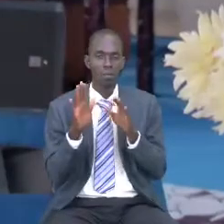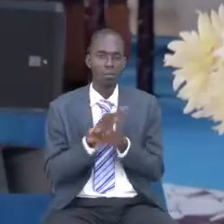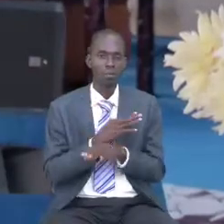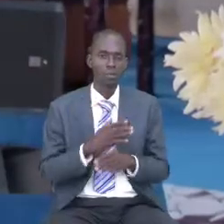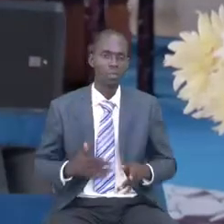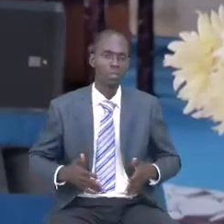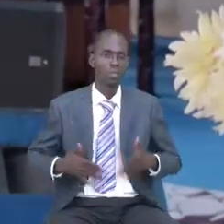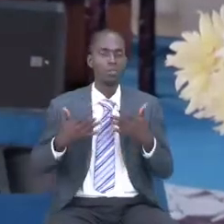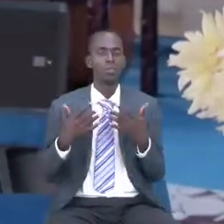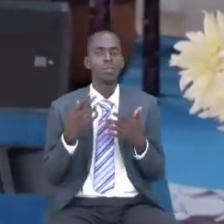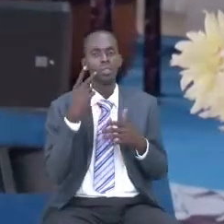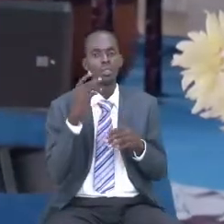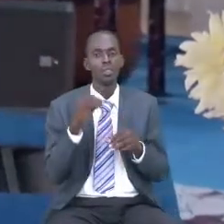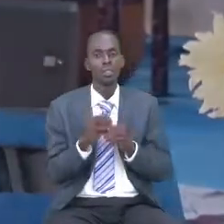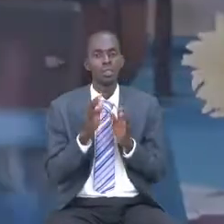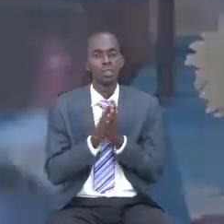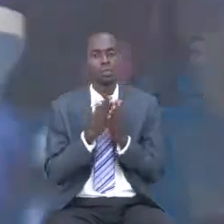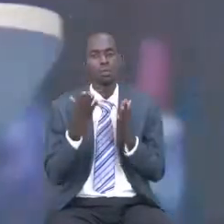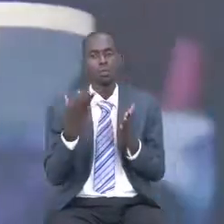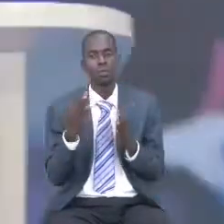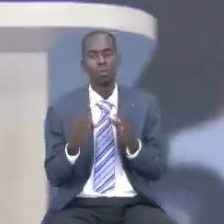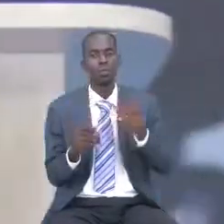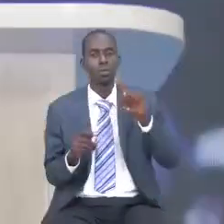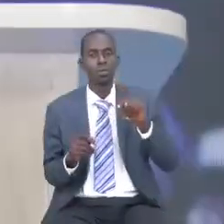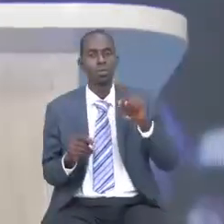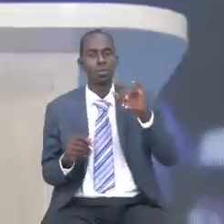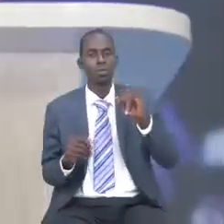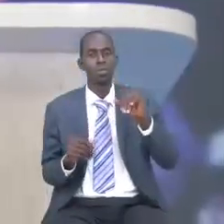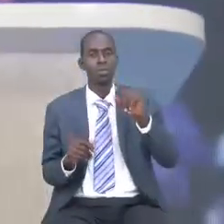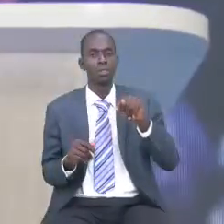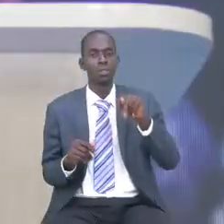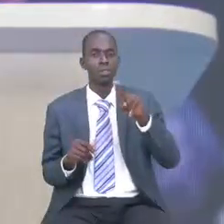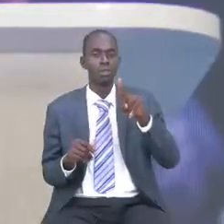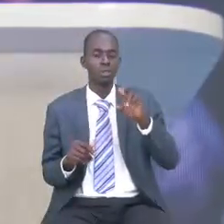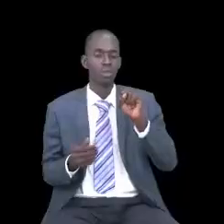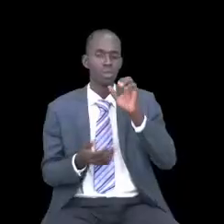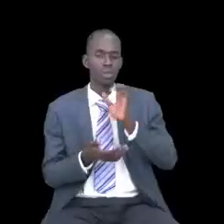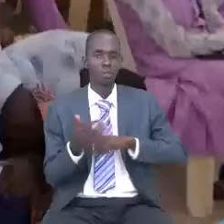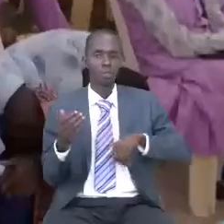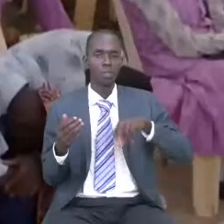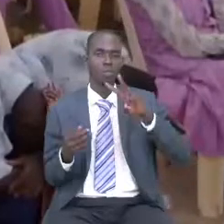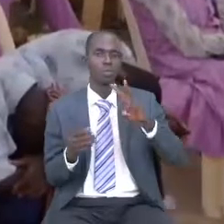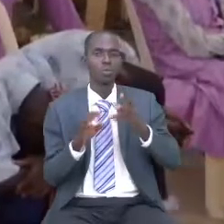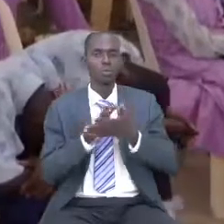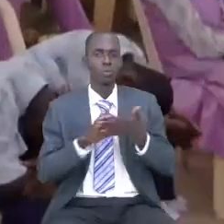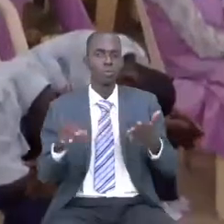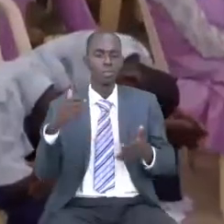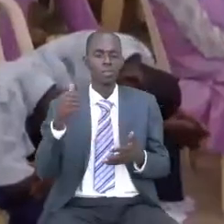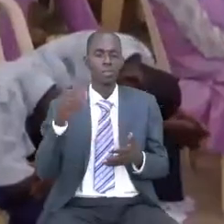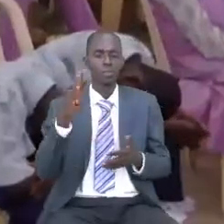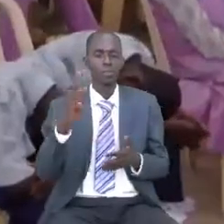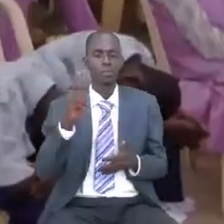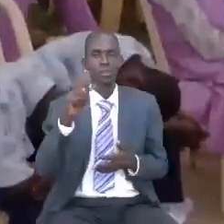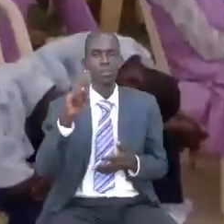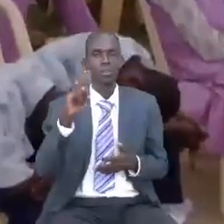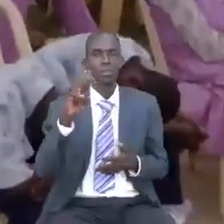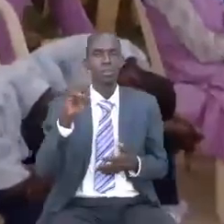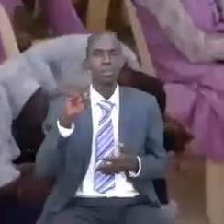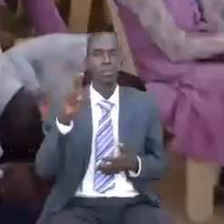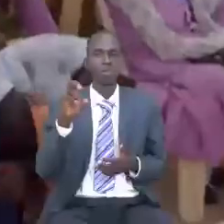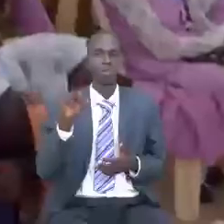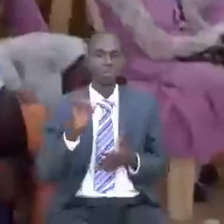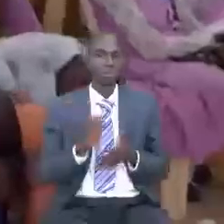Titus chapter 2, verse 14. In Titus chapter 2, reading from